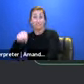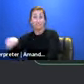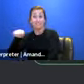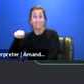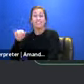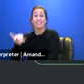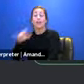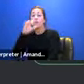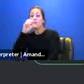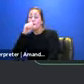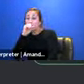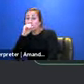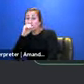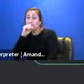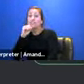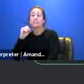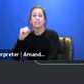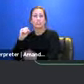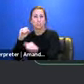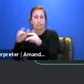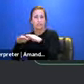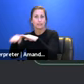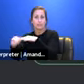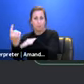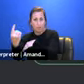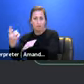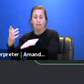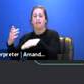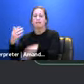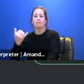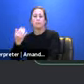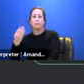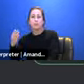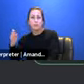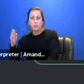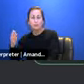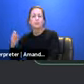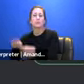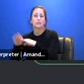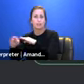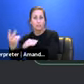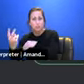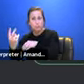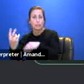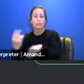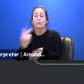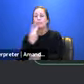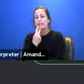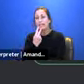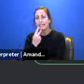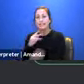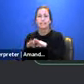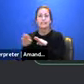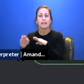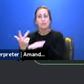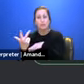design, this lighter blue being phase two for bid, this kind of pink colorish being phase three for award, the